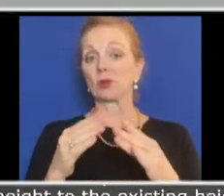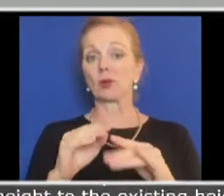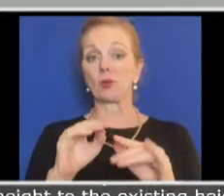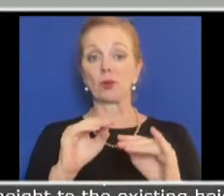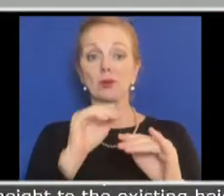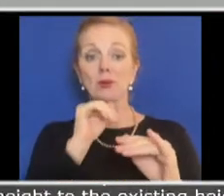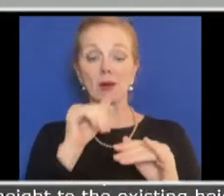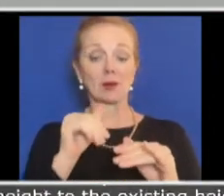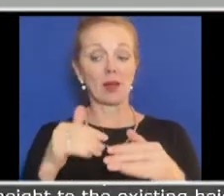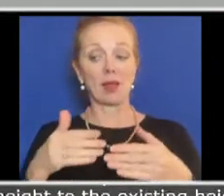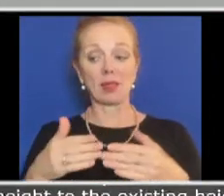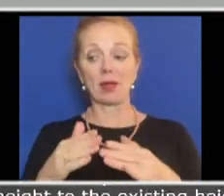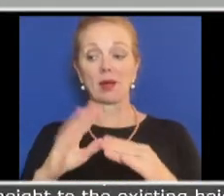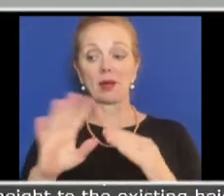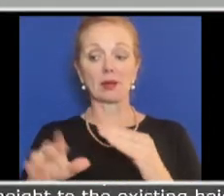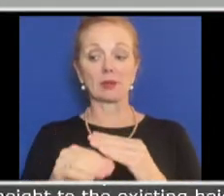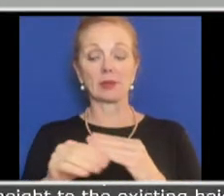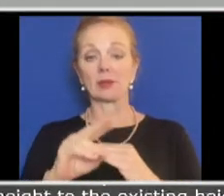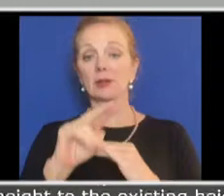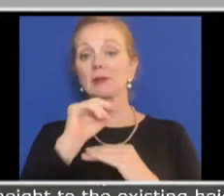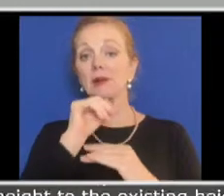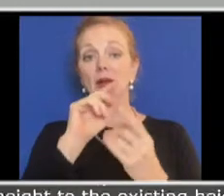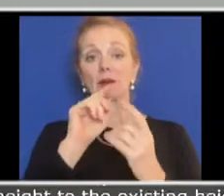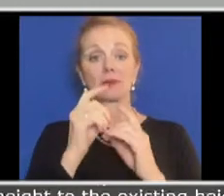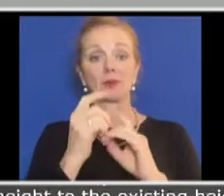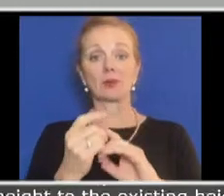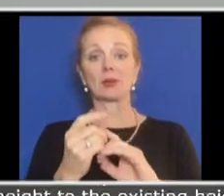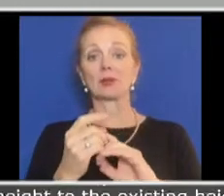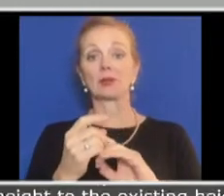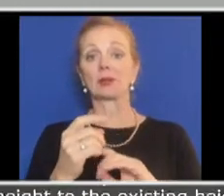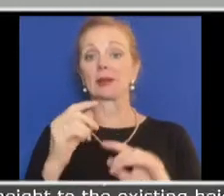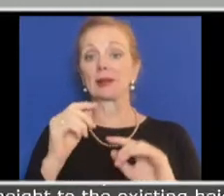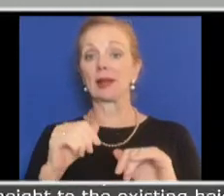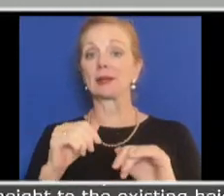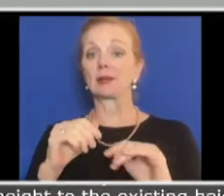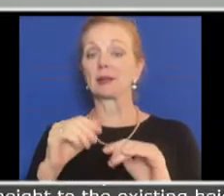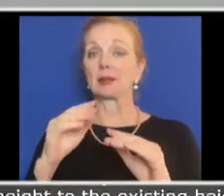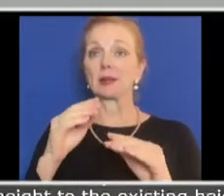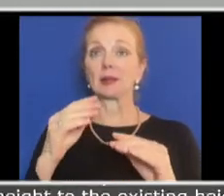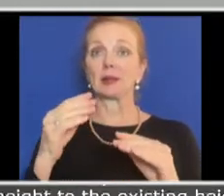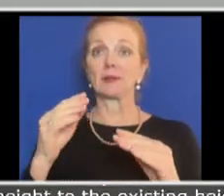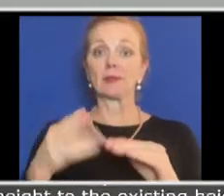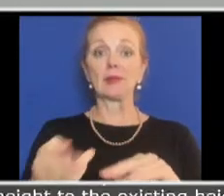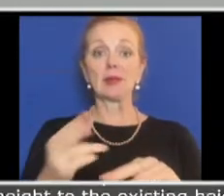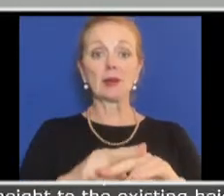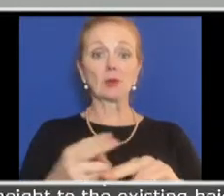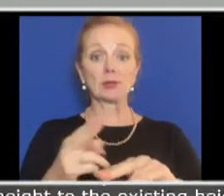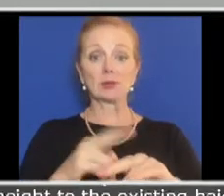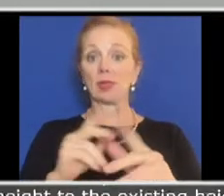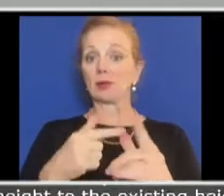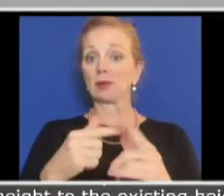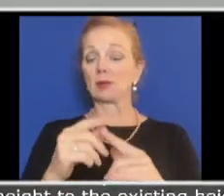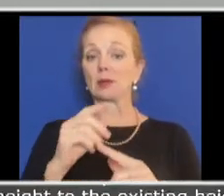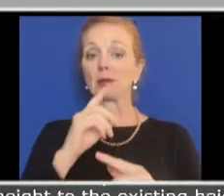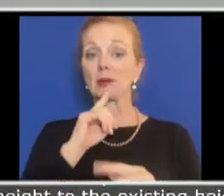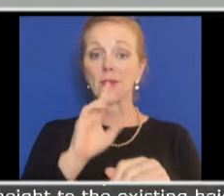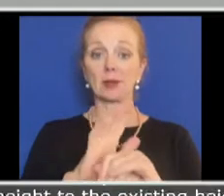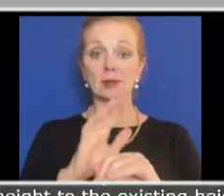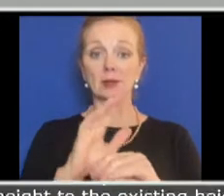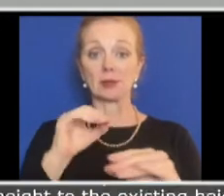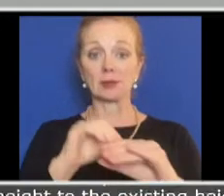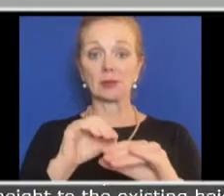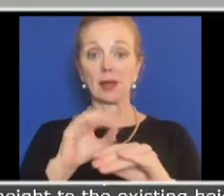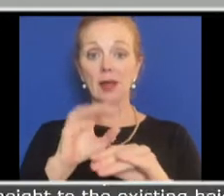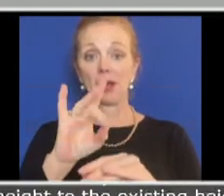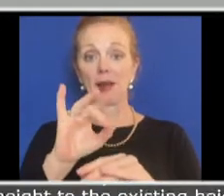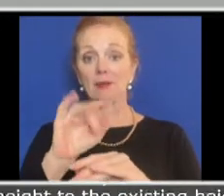allowing additional non-conformity this essentially you can increase that degree of non-conformity on the site does commit to installing eight foot plane